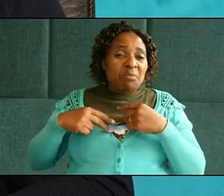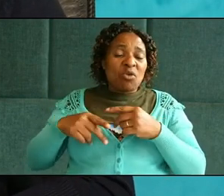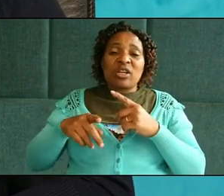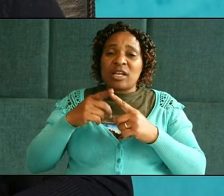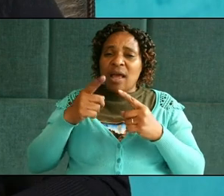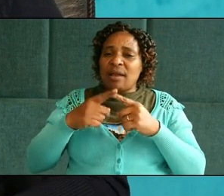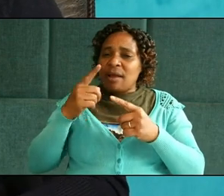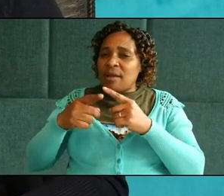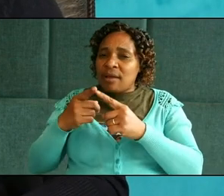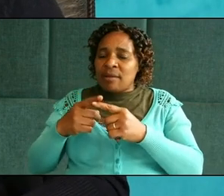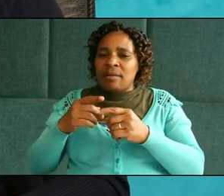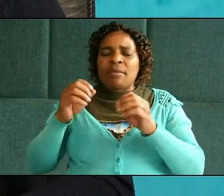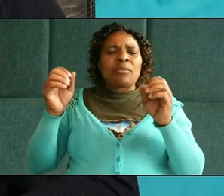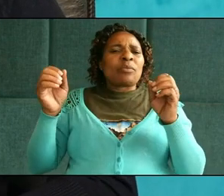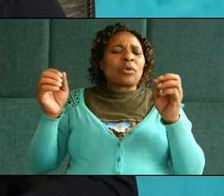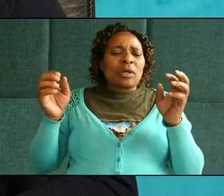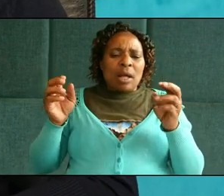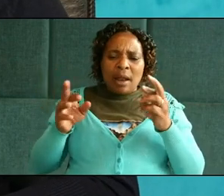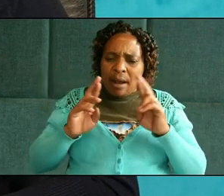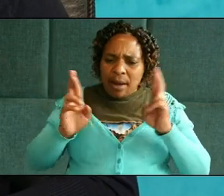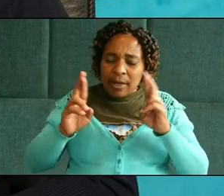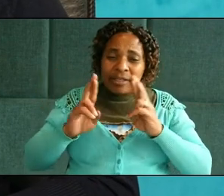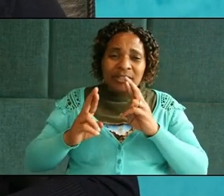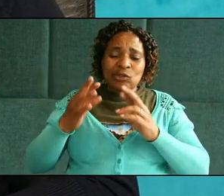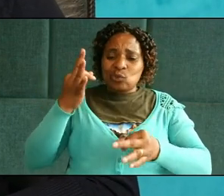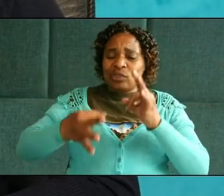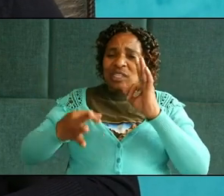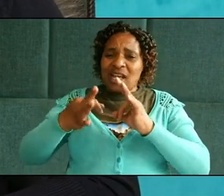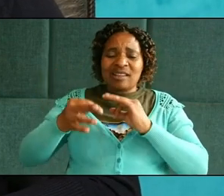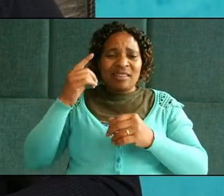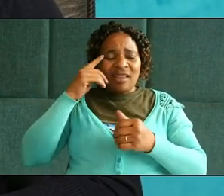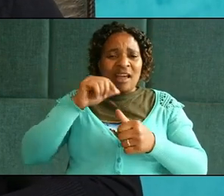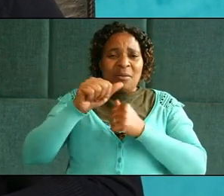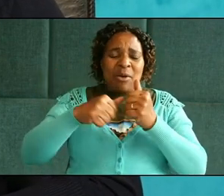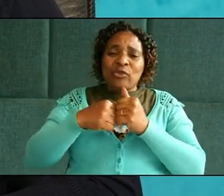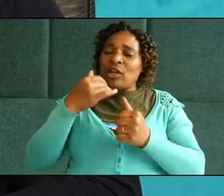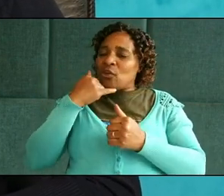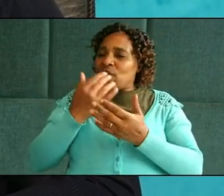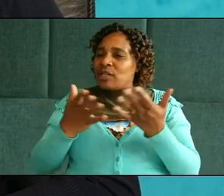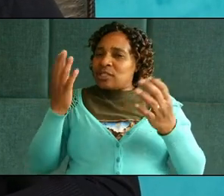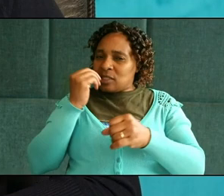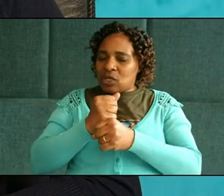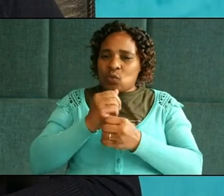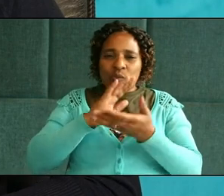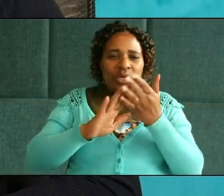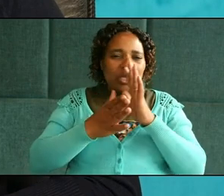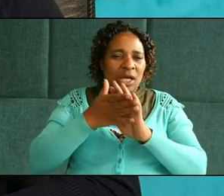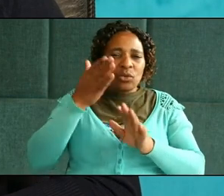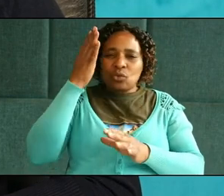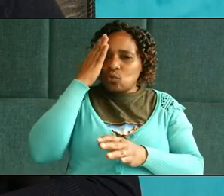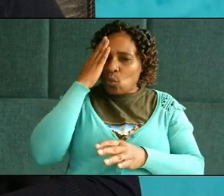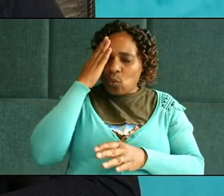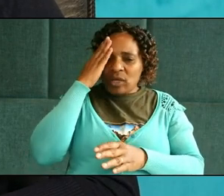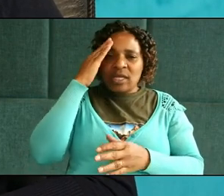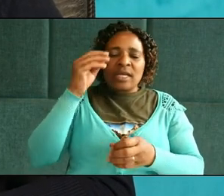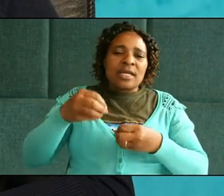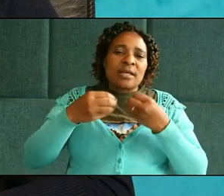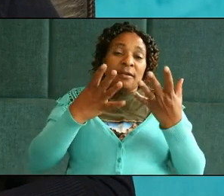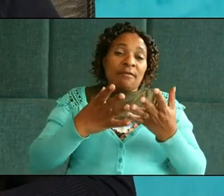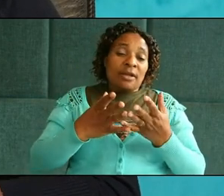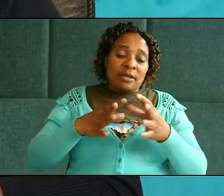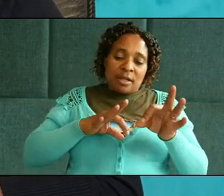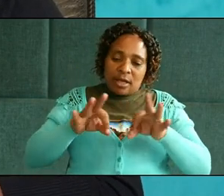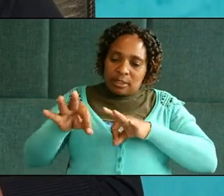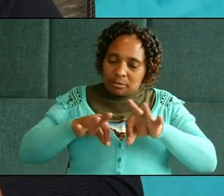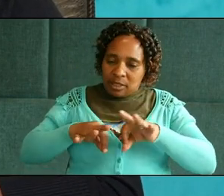to judge and quick to think about the consequences of what they had done without really knowing and being given an